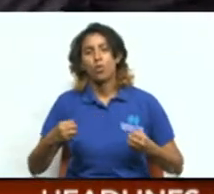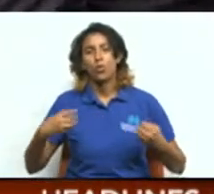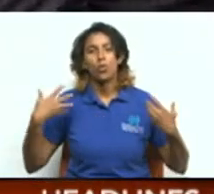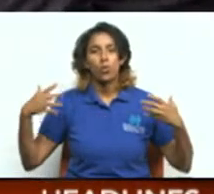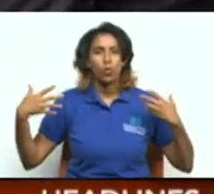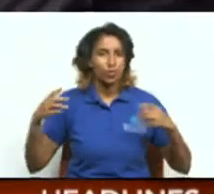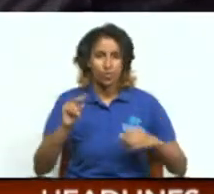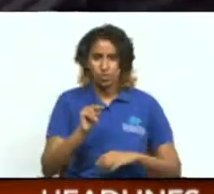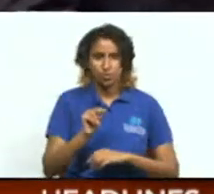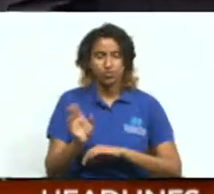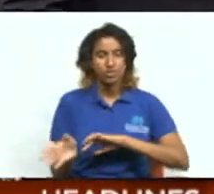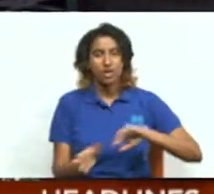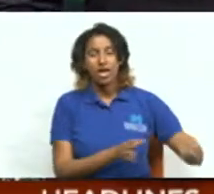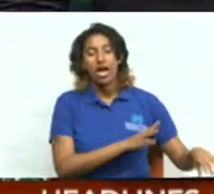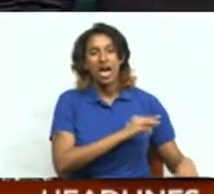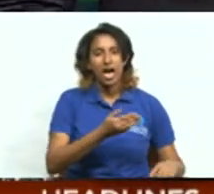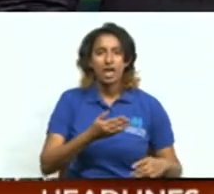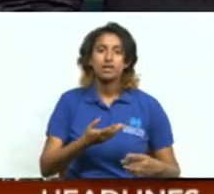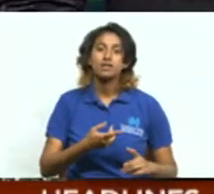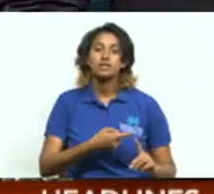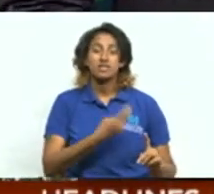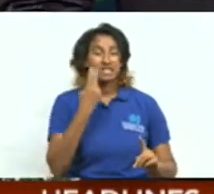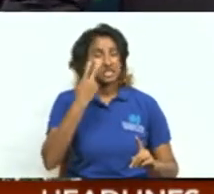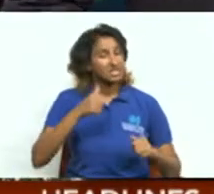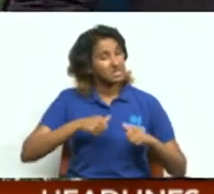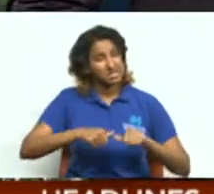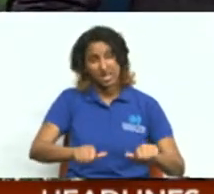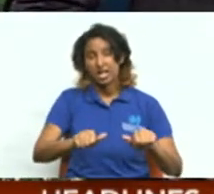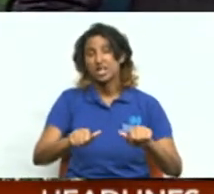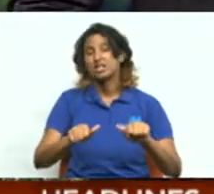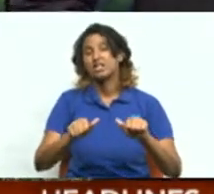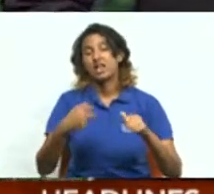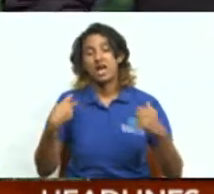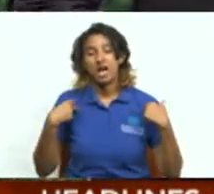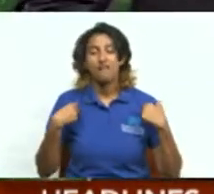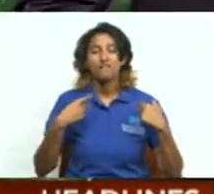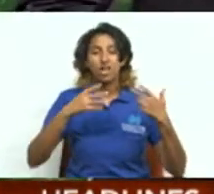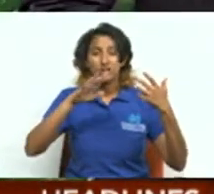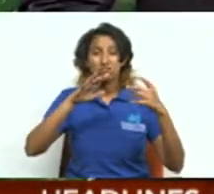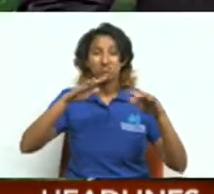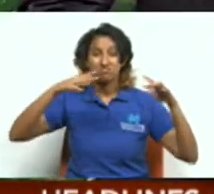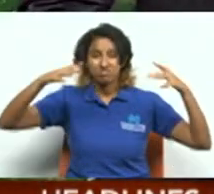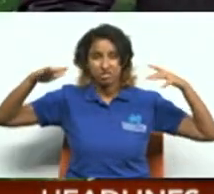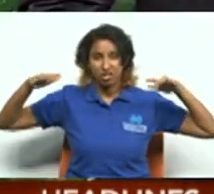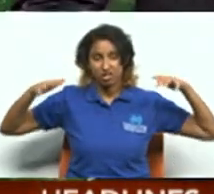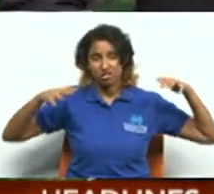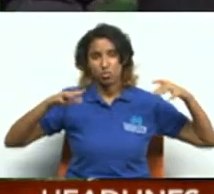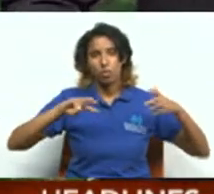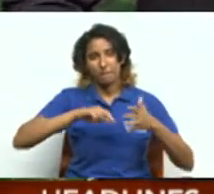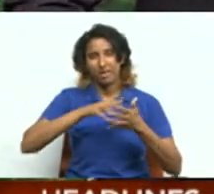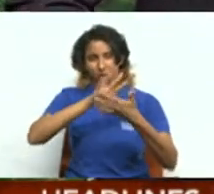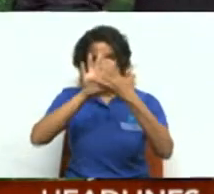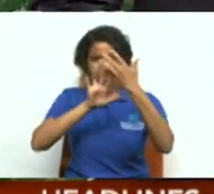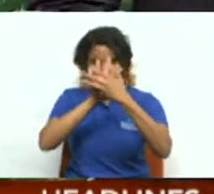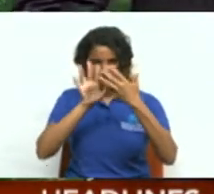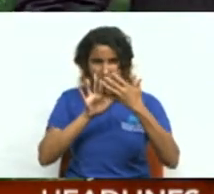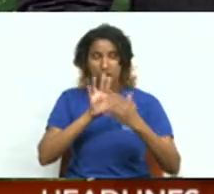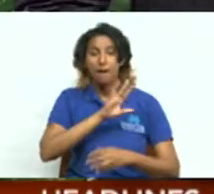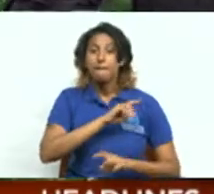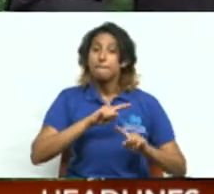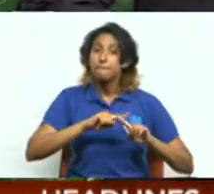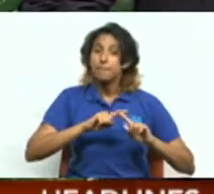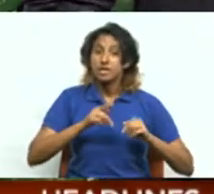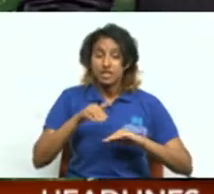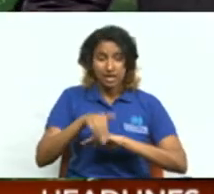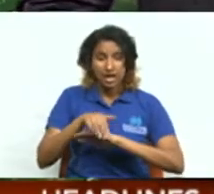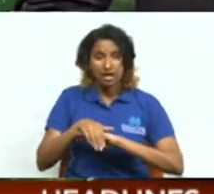the country. Similar air quality levels forecast for tomorrow. And looking at the forecast for us overnight tonight, things remain mostly settled. Our